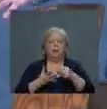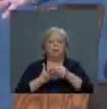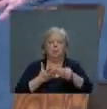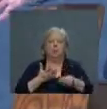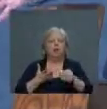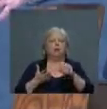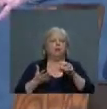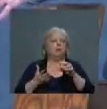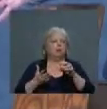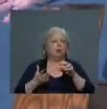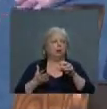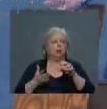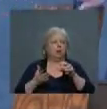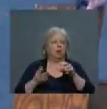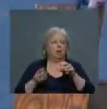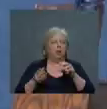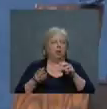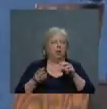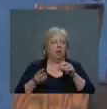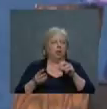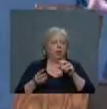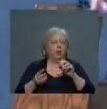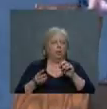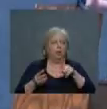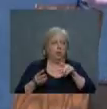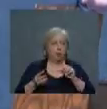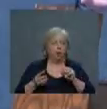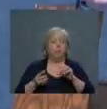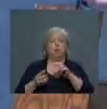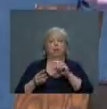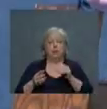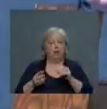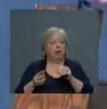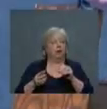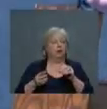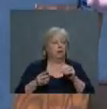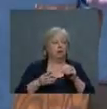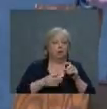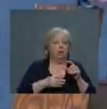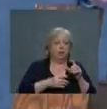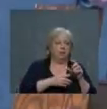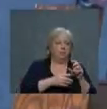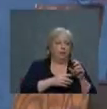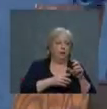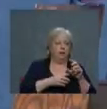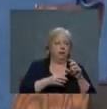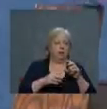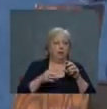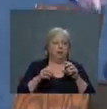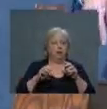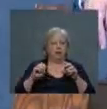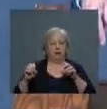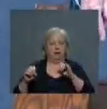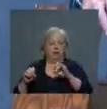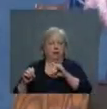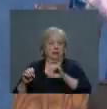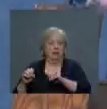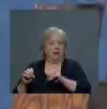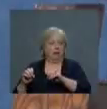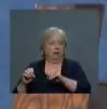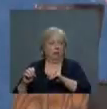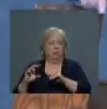of across Winston. It was all in one deed, and the lot that was just to the north of them on the east side on